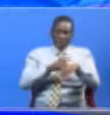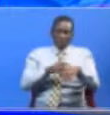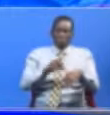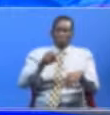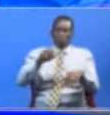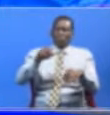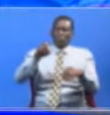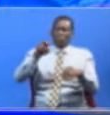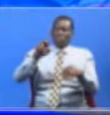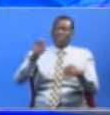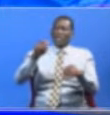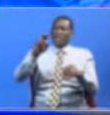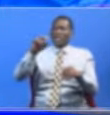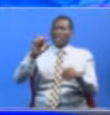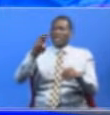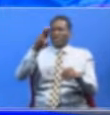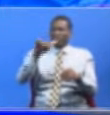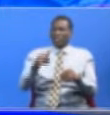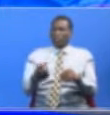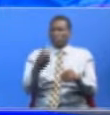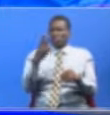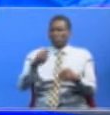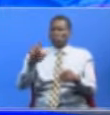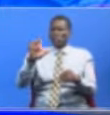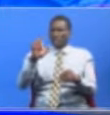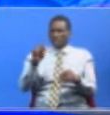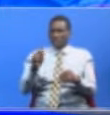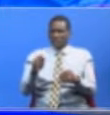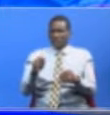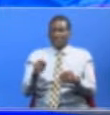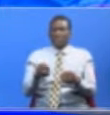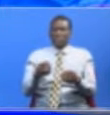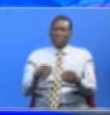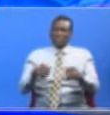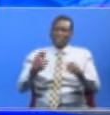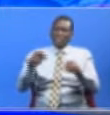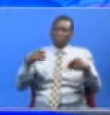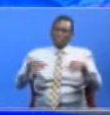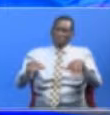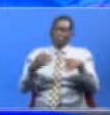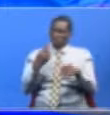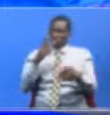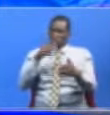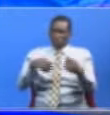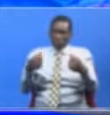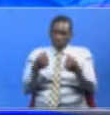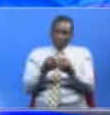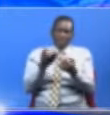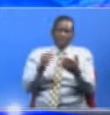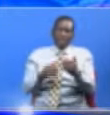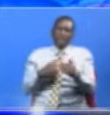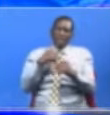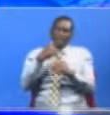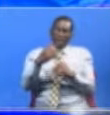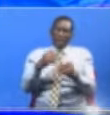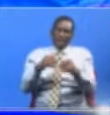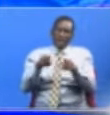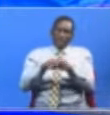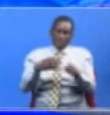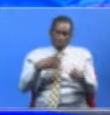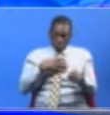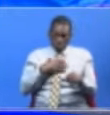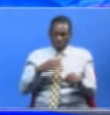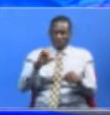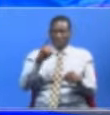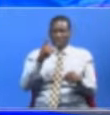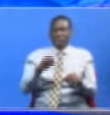generals up for it. Of course, Kenyans will be waiting to see what happens there, even as they mourn the CDF's passing.